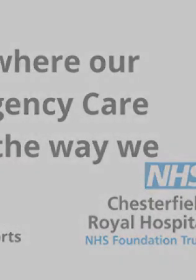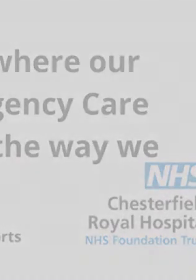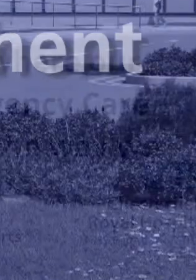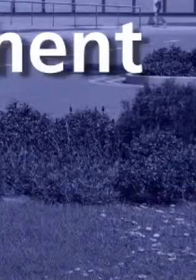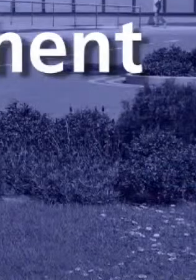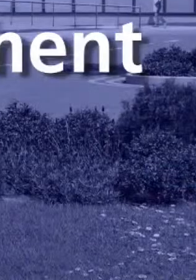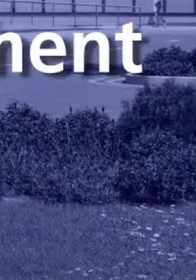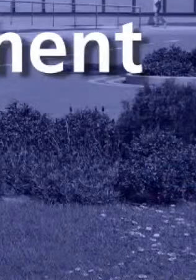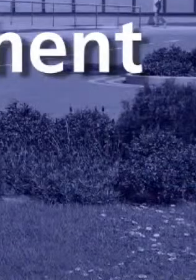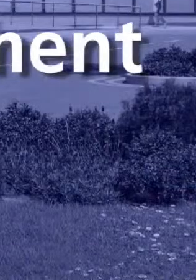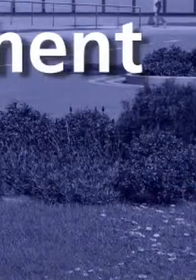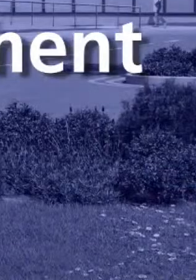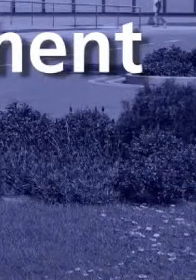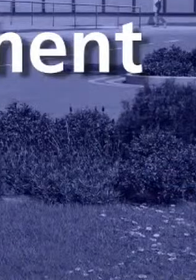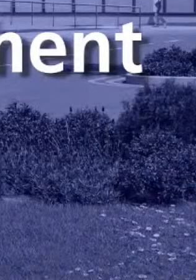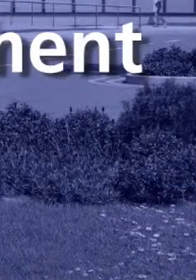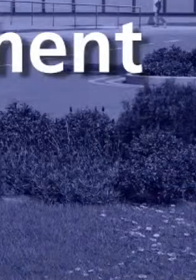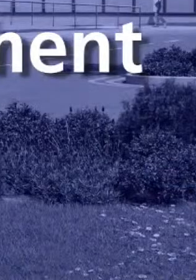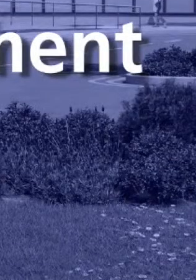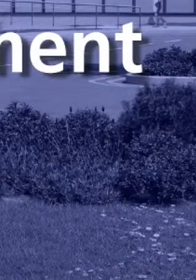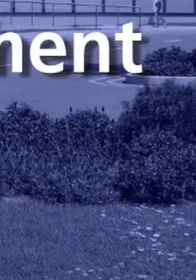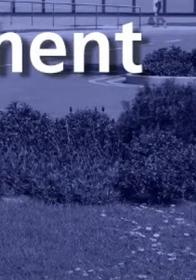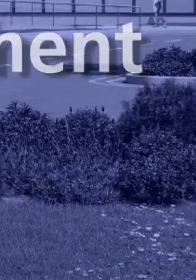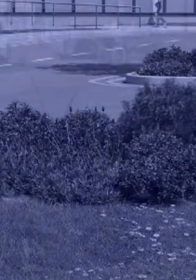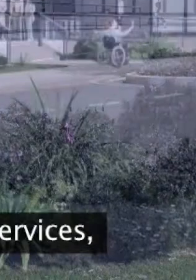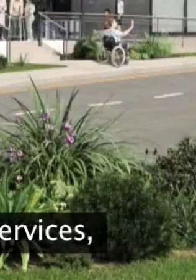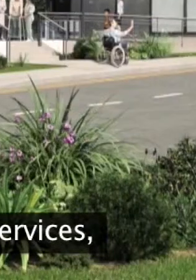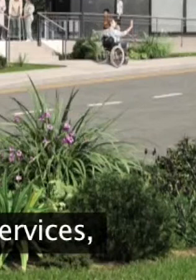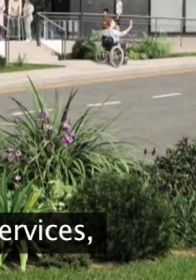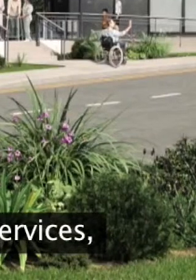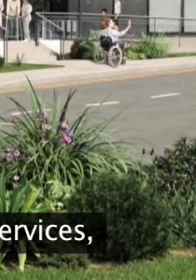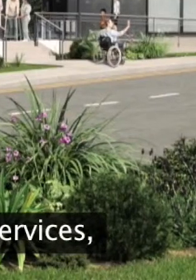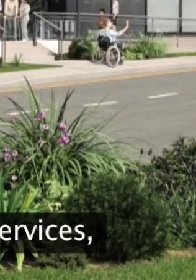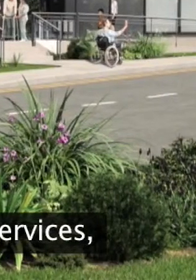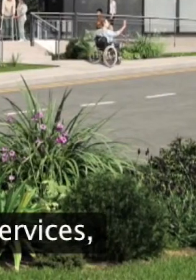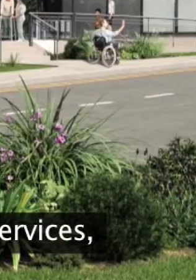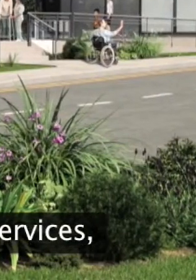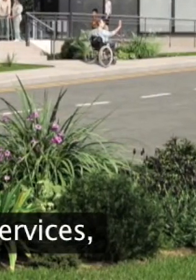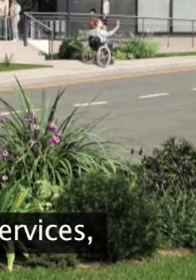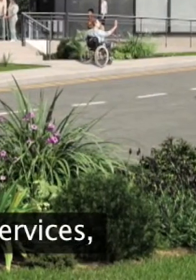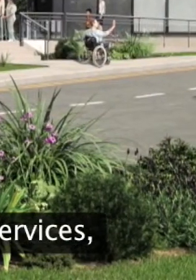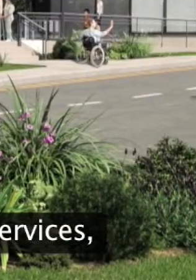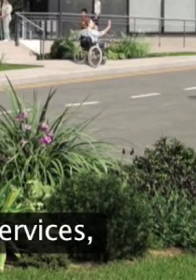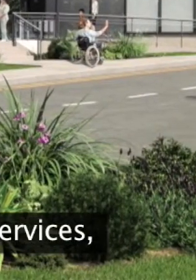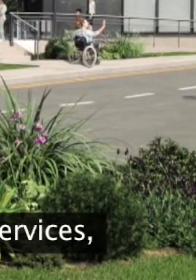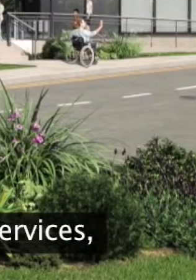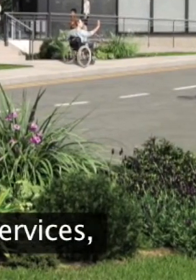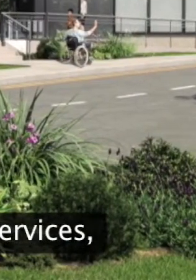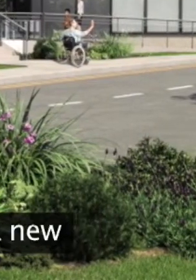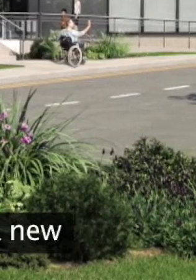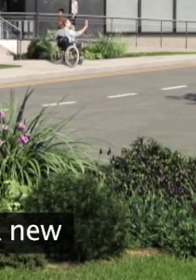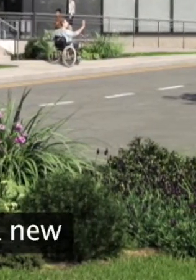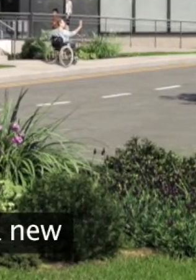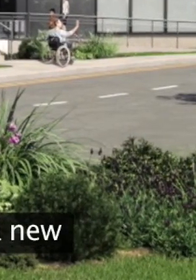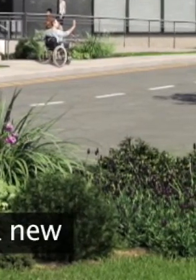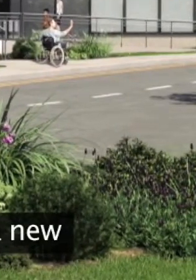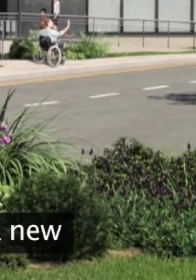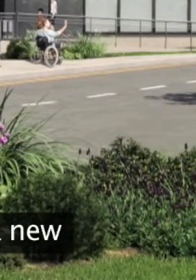Your new Urgent and Emergency Care Department. To help keep up with the growing demand on our emergency services, Chesterfield Royal Hospital